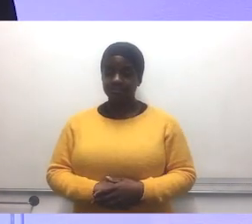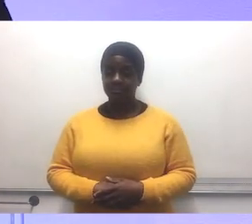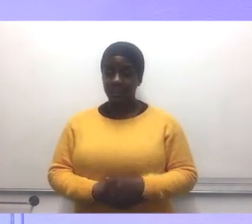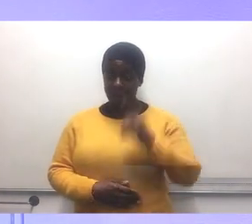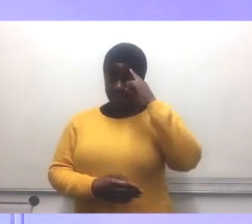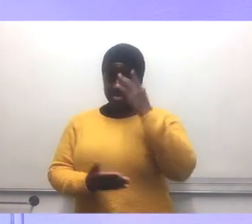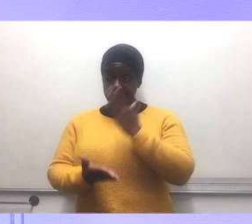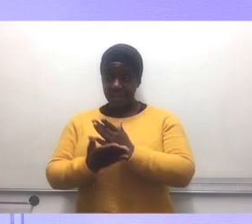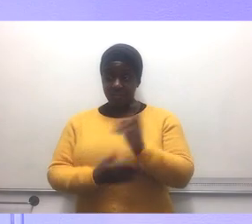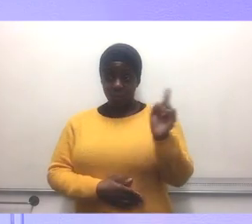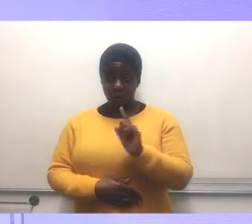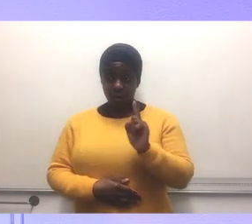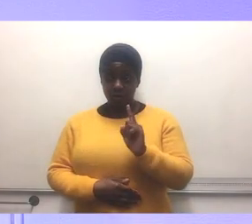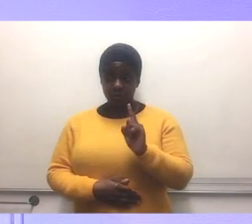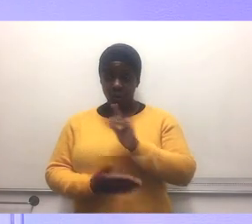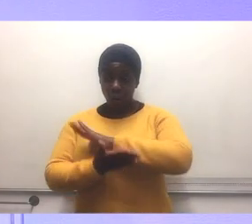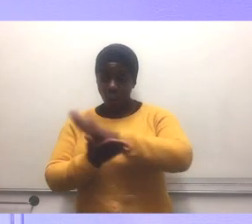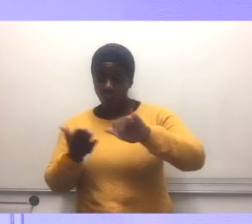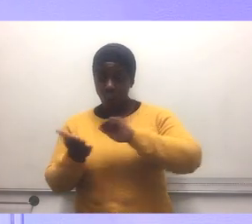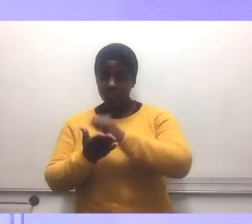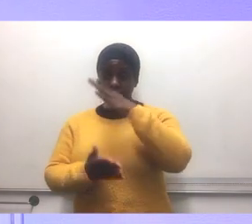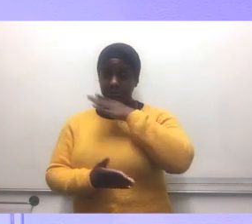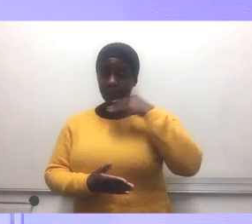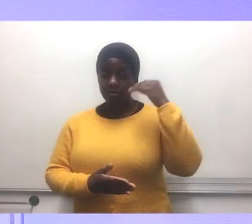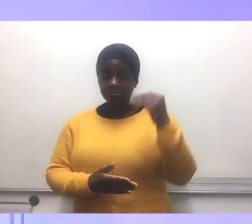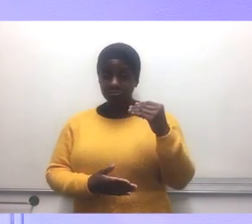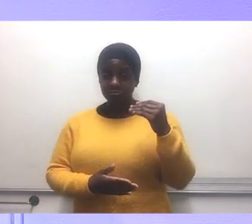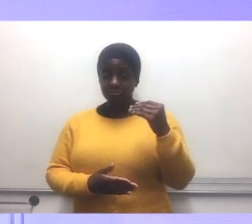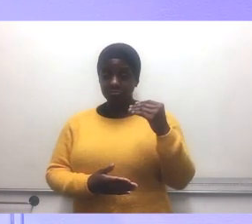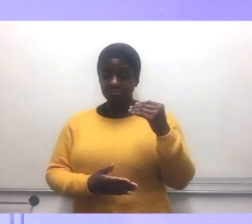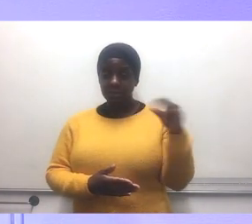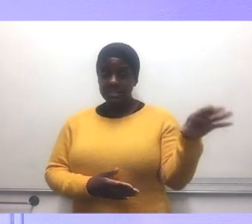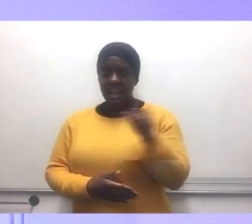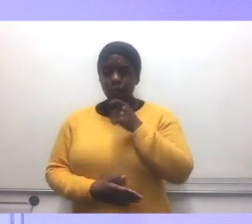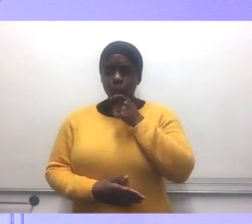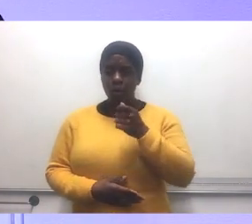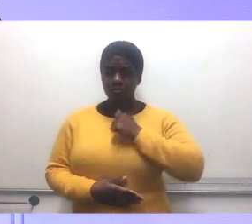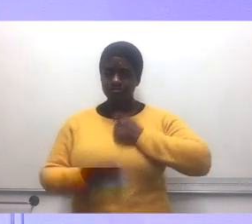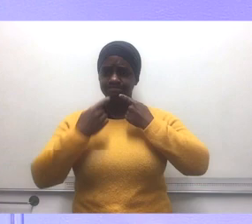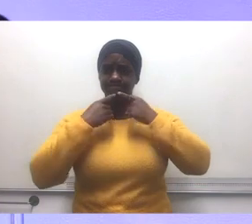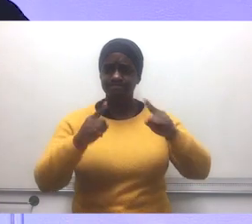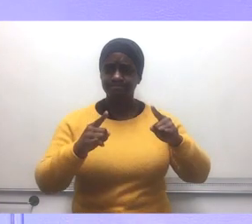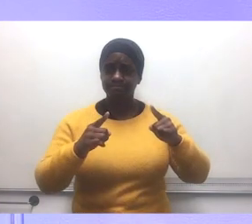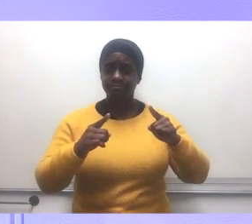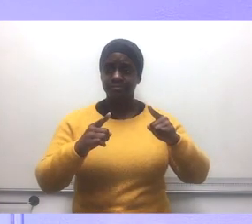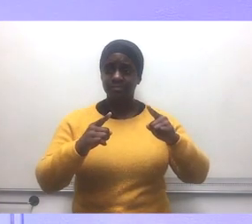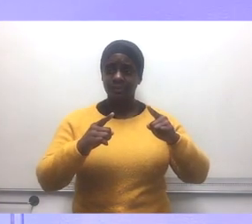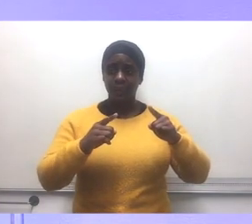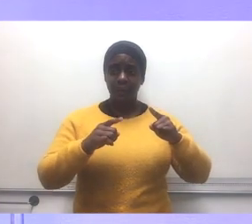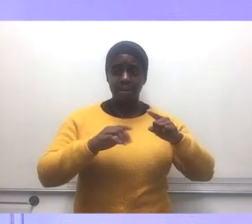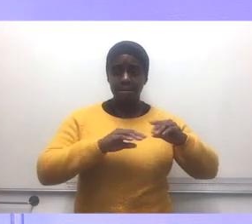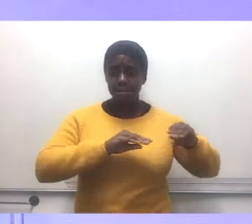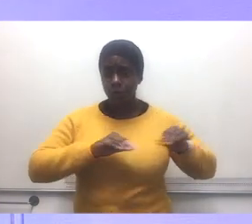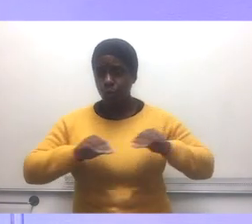tonight that the Holy Spirit is taking the words of this message, and he is